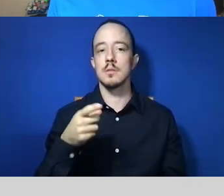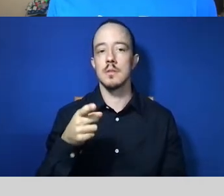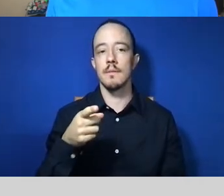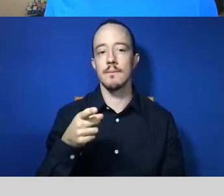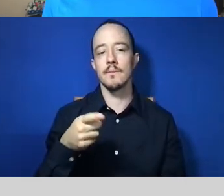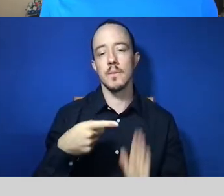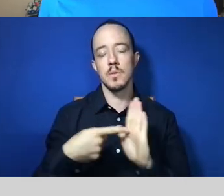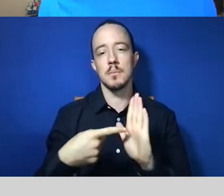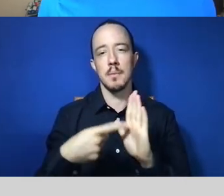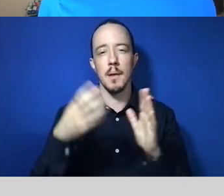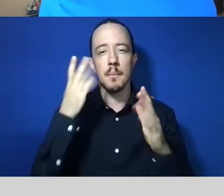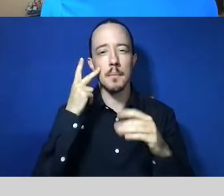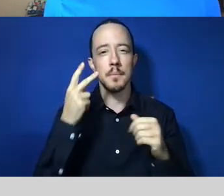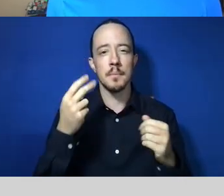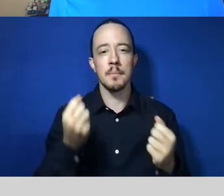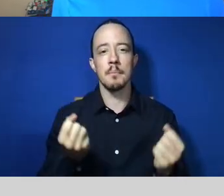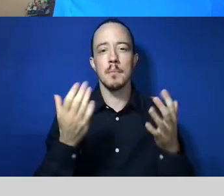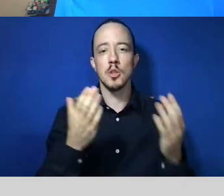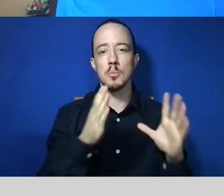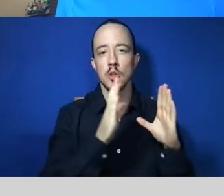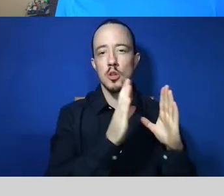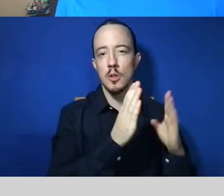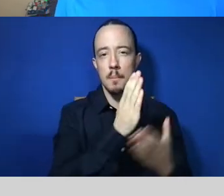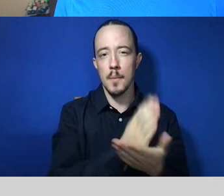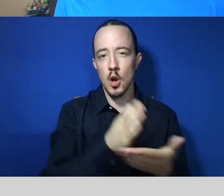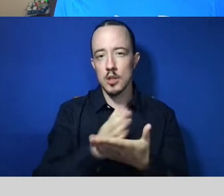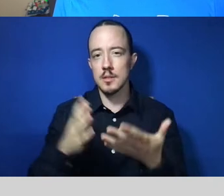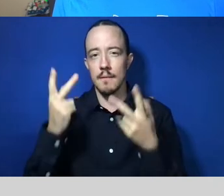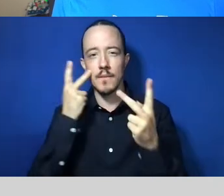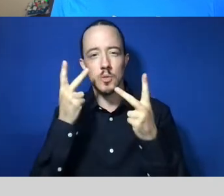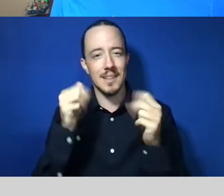Also, I mentioned visualizing multiple segments together.